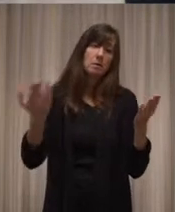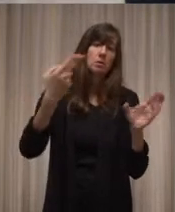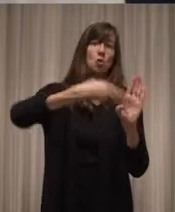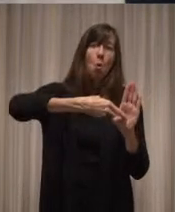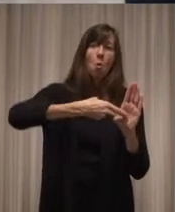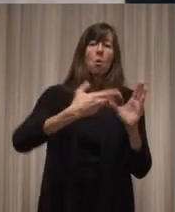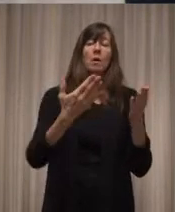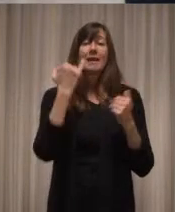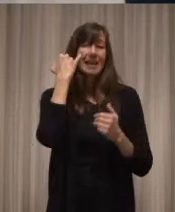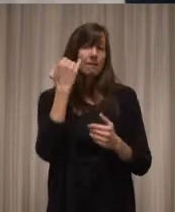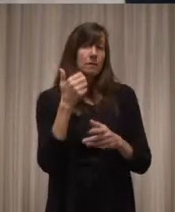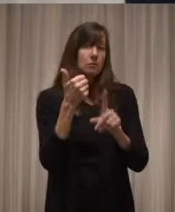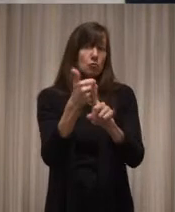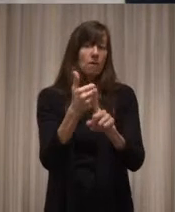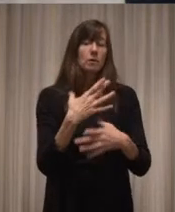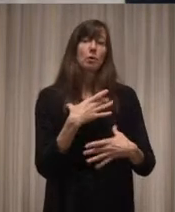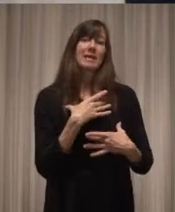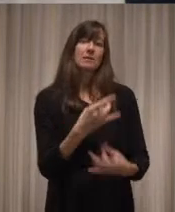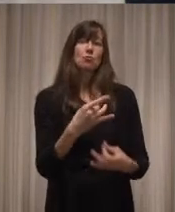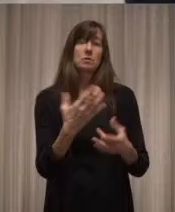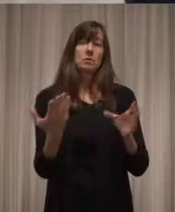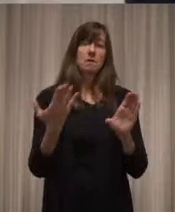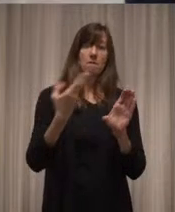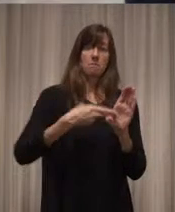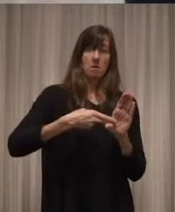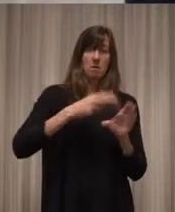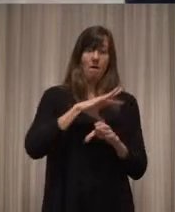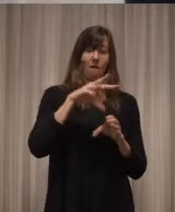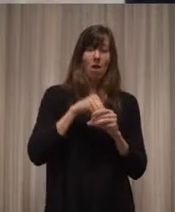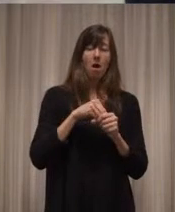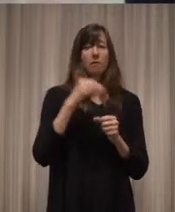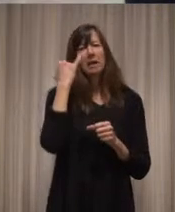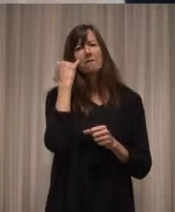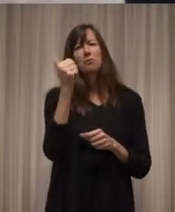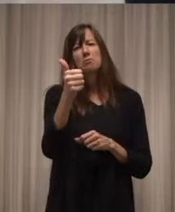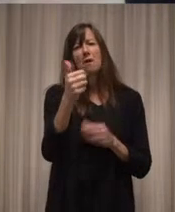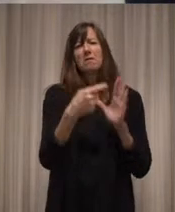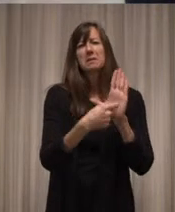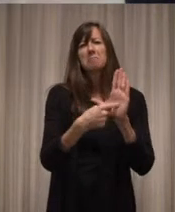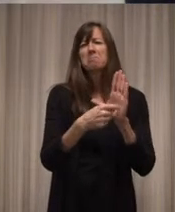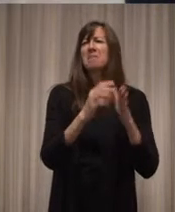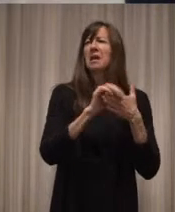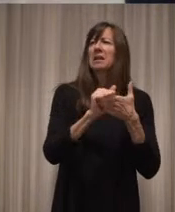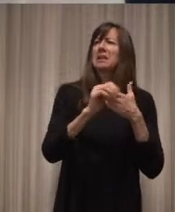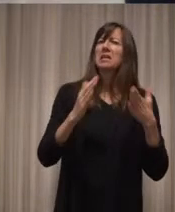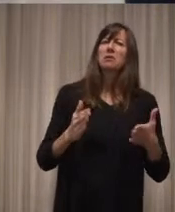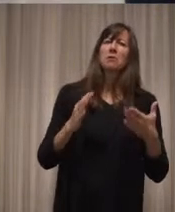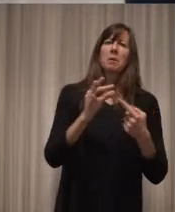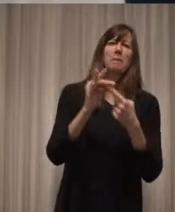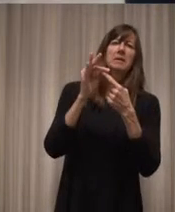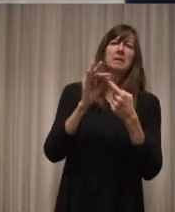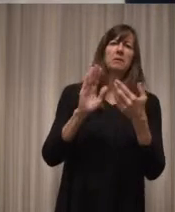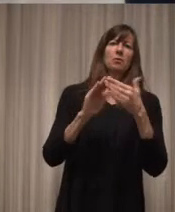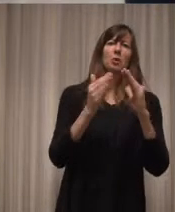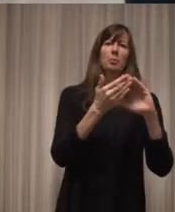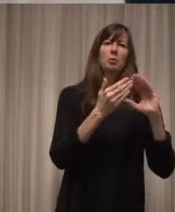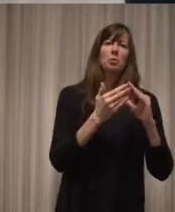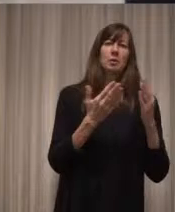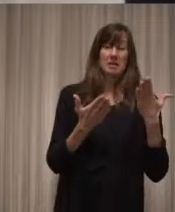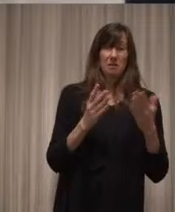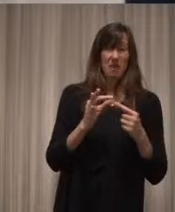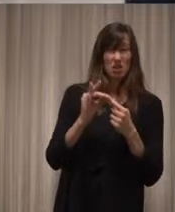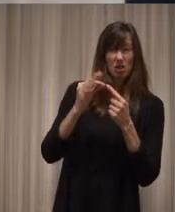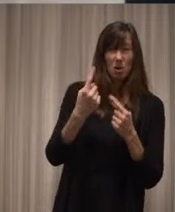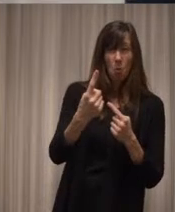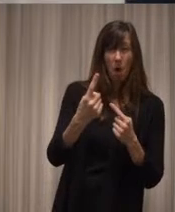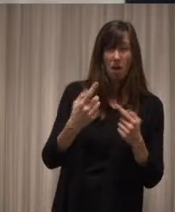participating. If you're interested in getting involved, if you're a leader in a particular community, especially one that might have some questions